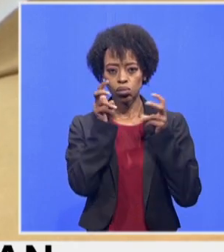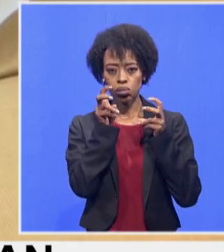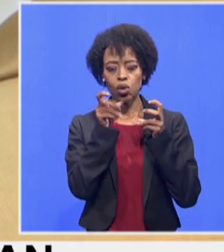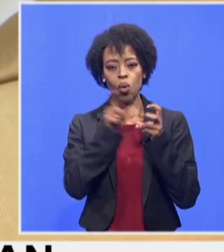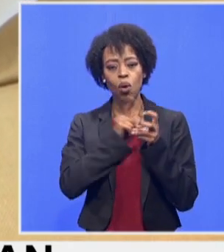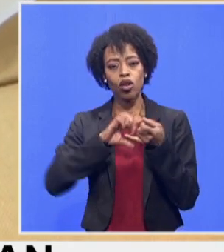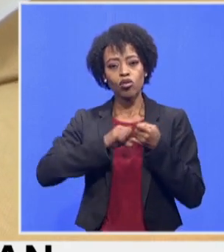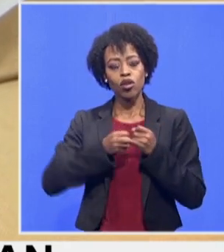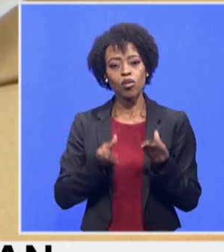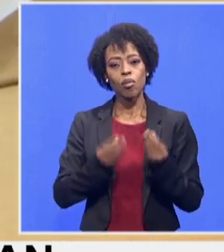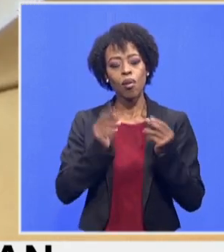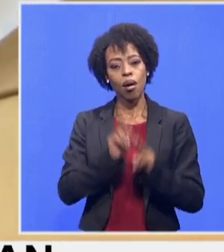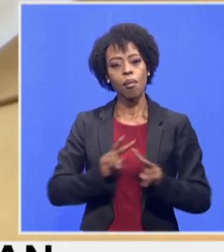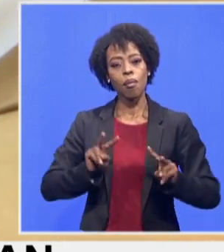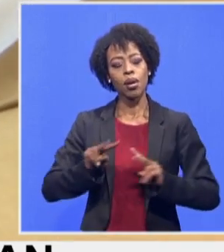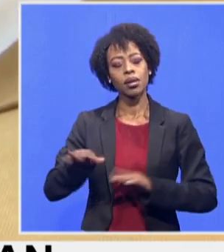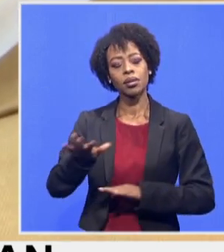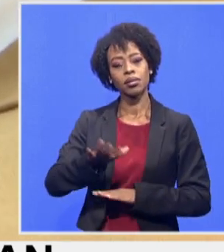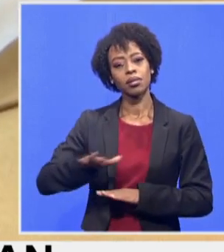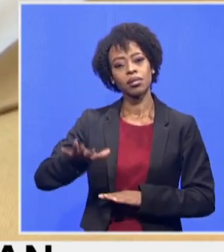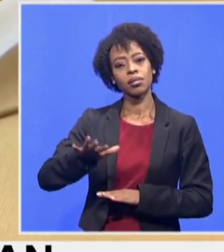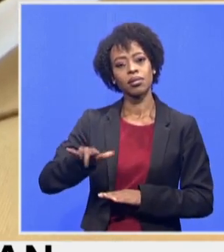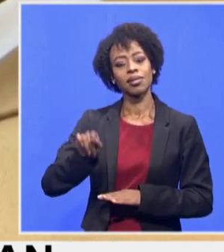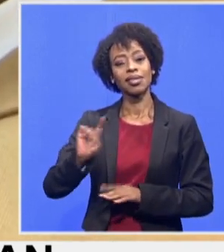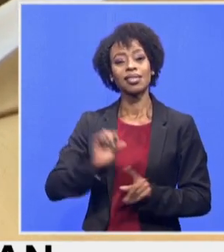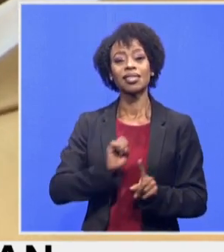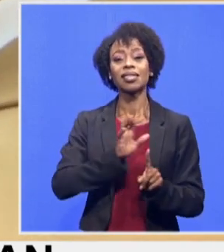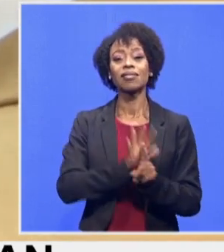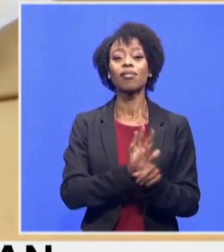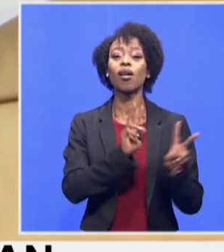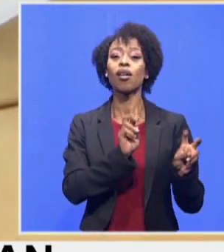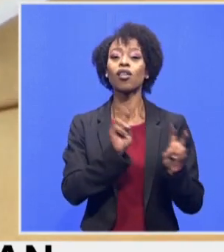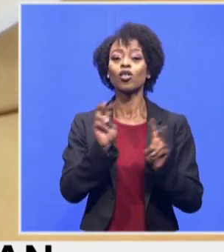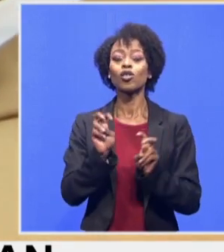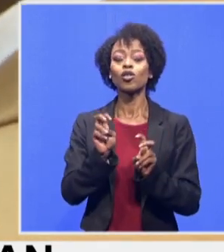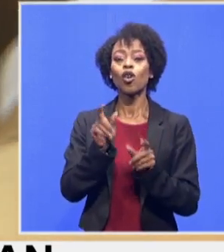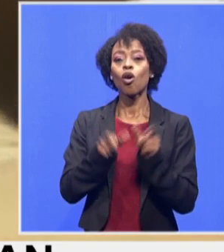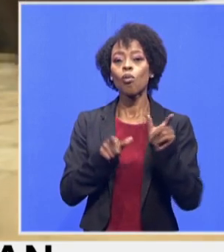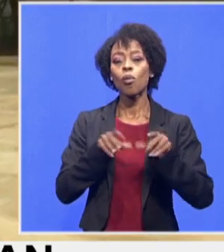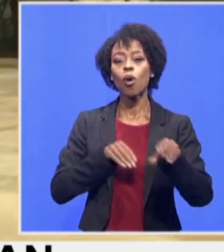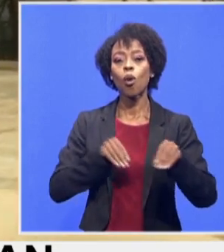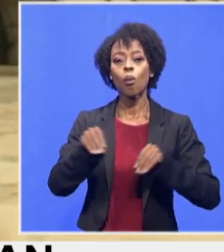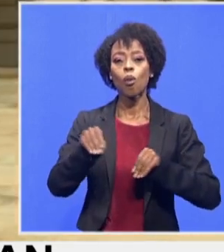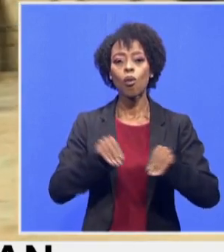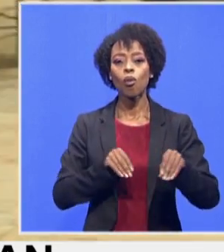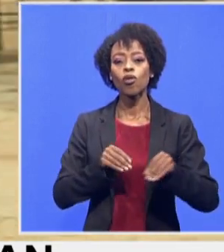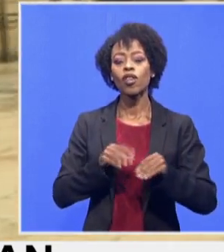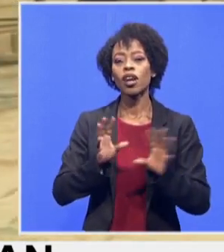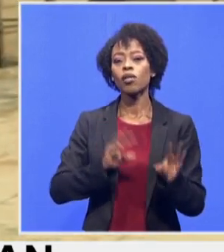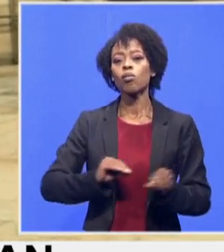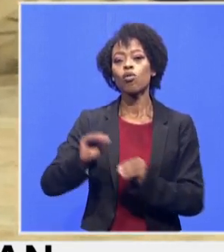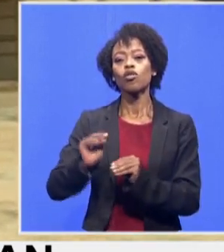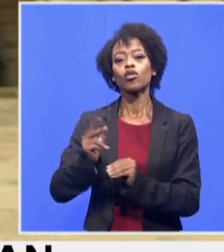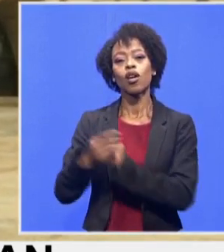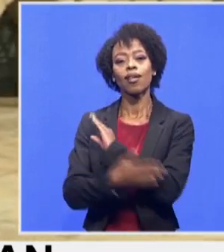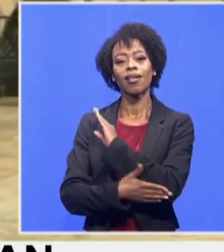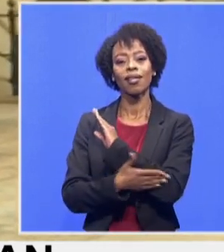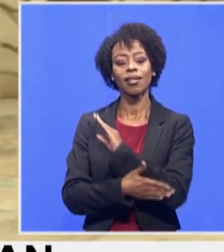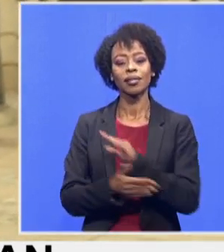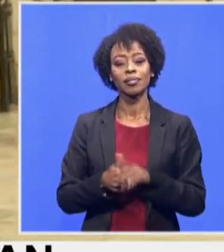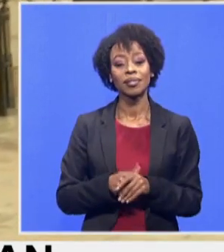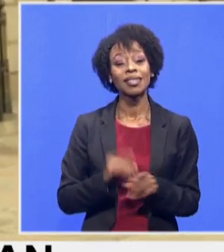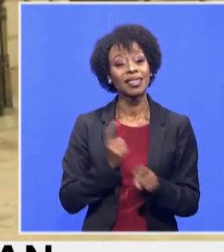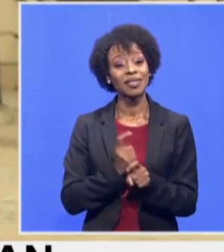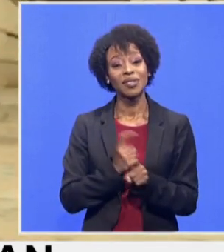peace and stabilities within those areas that affect issues of people, movement and immigration? Yeah, that's a very, very